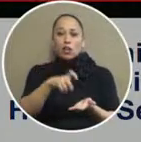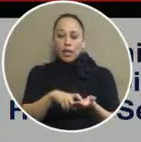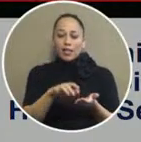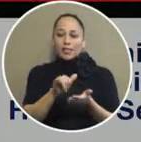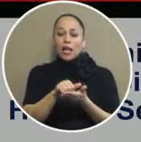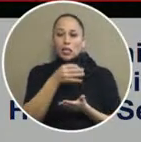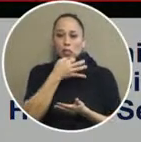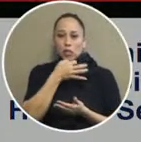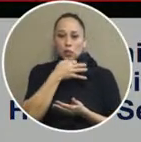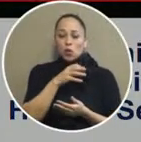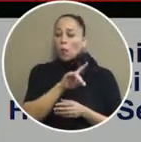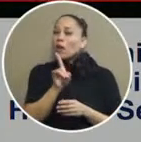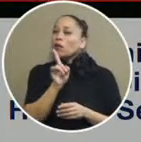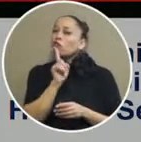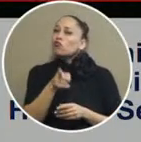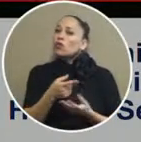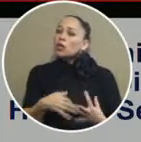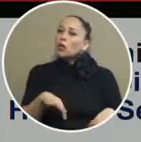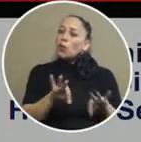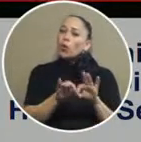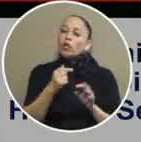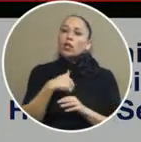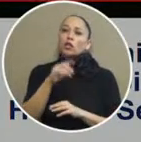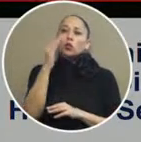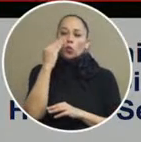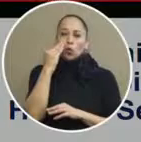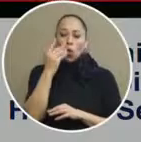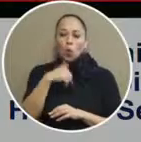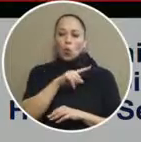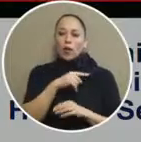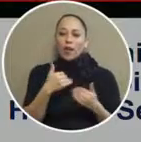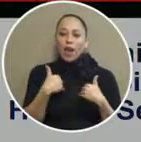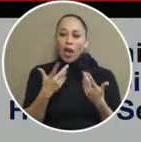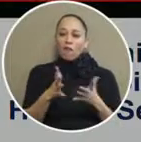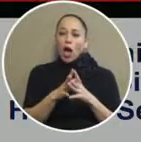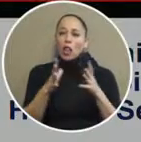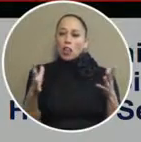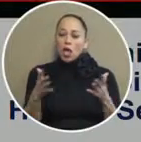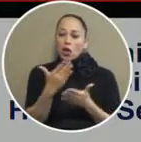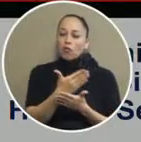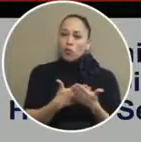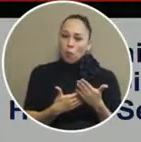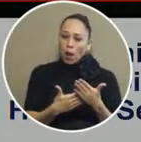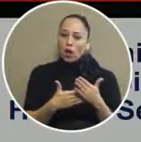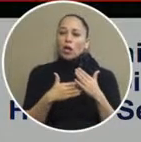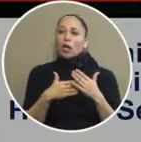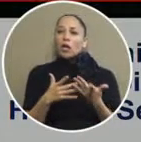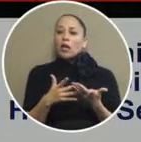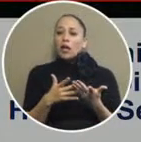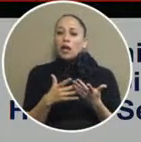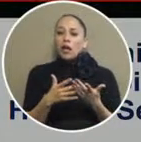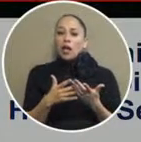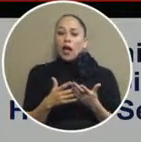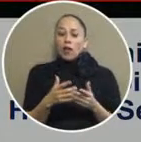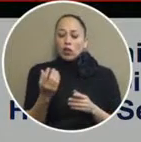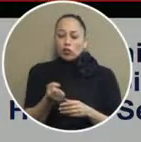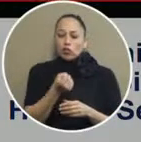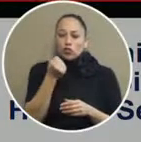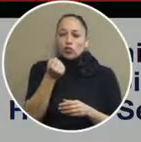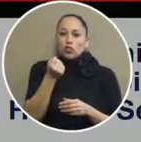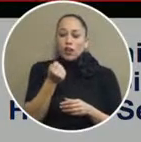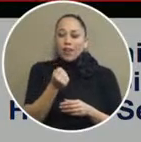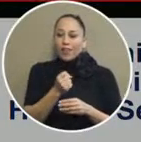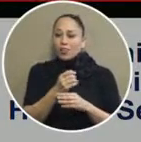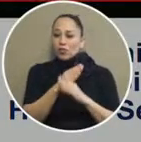a moment. But it's important to note that we have, in large part, contained the spread of the virus amongst the